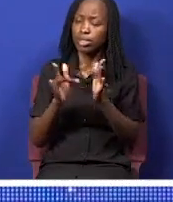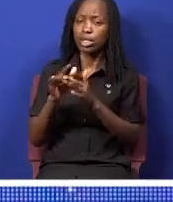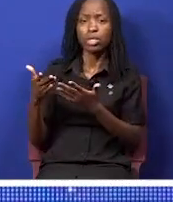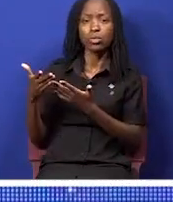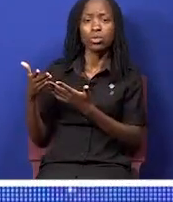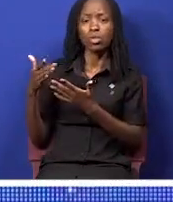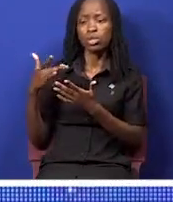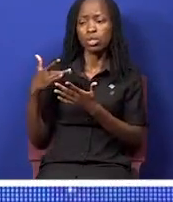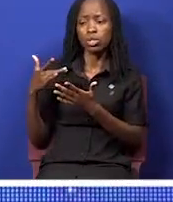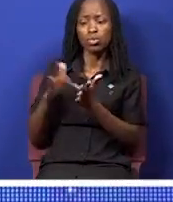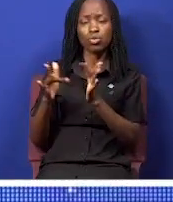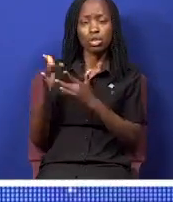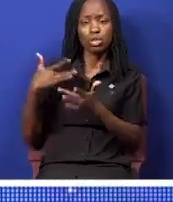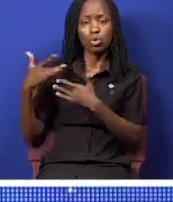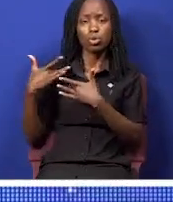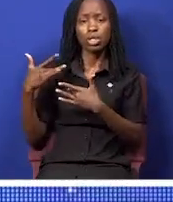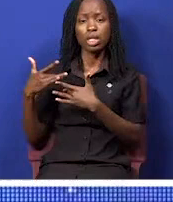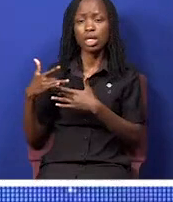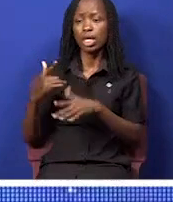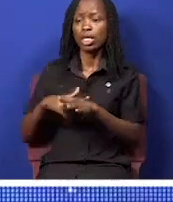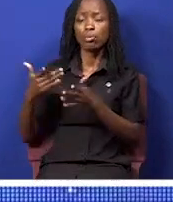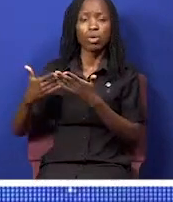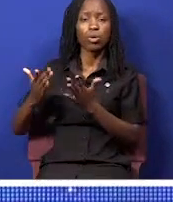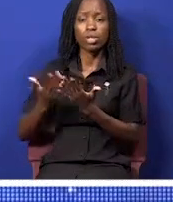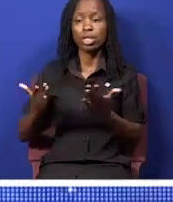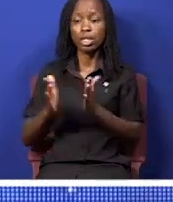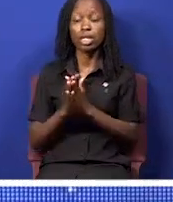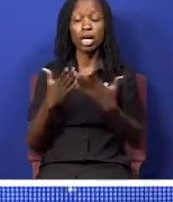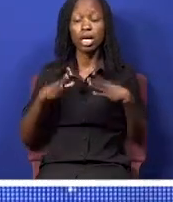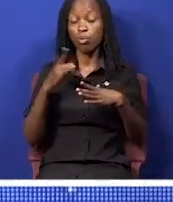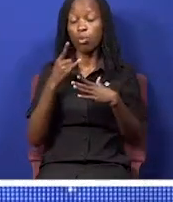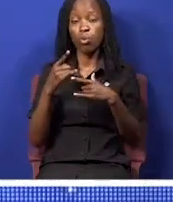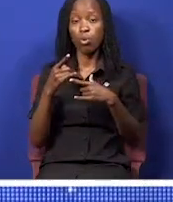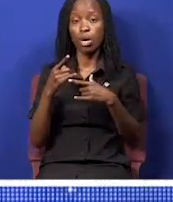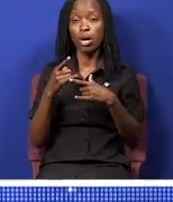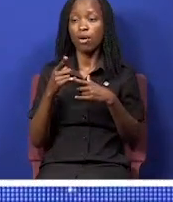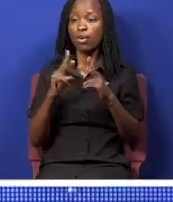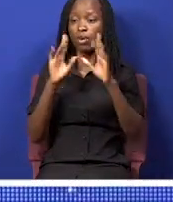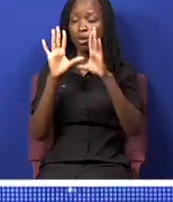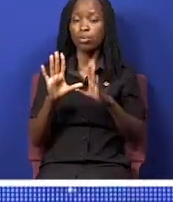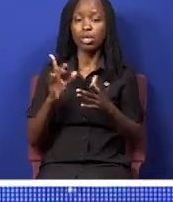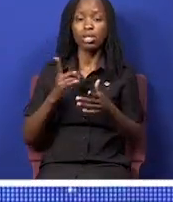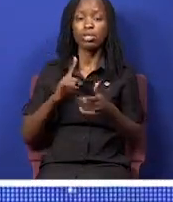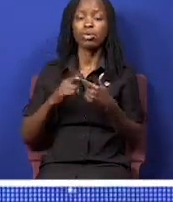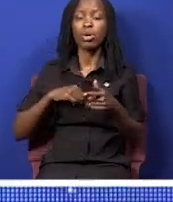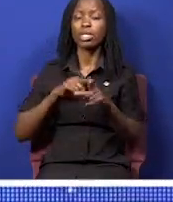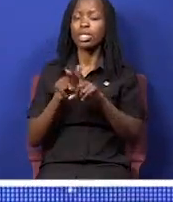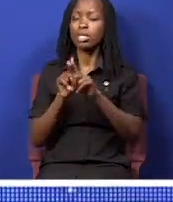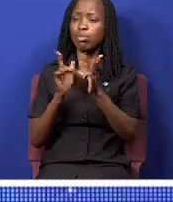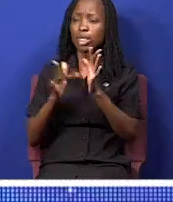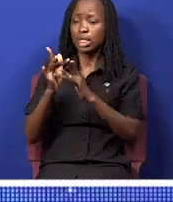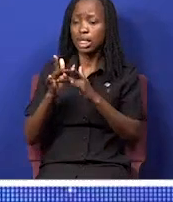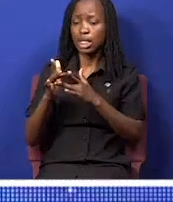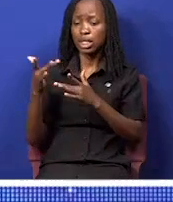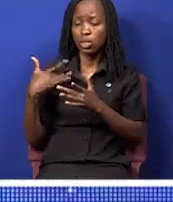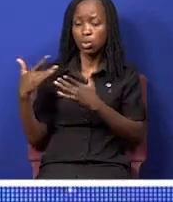lose things. He's concerned when we lose people who are very dear to us. He's also concerned when we lose direction in our lives, when